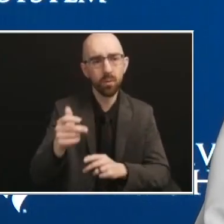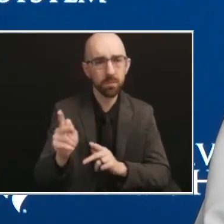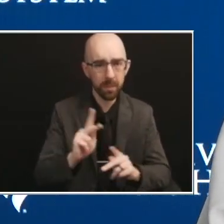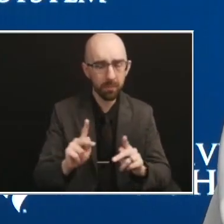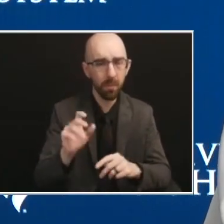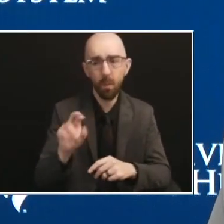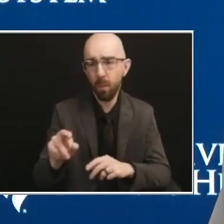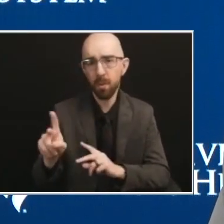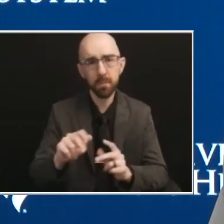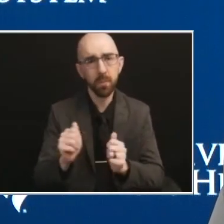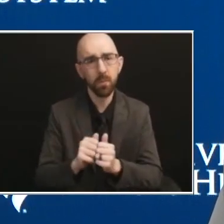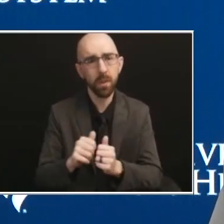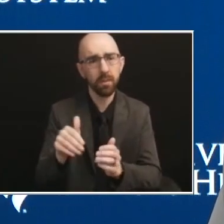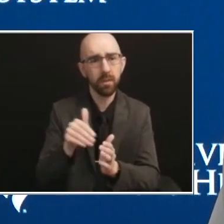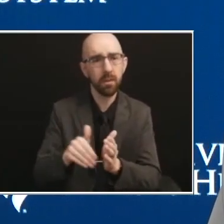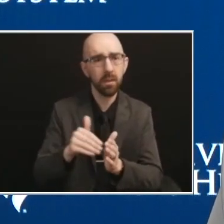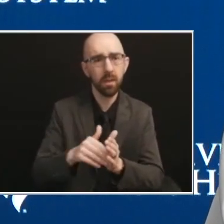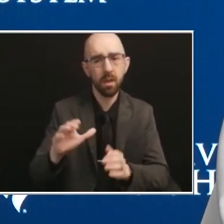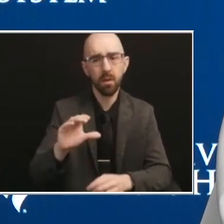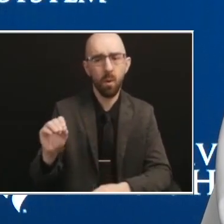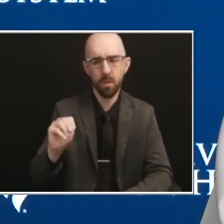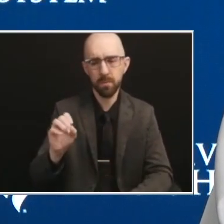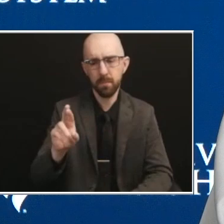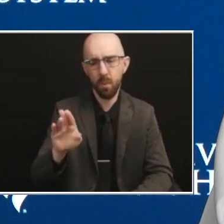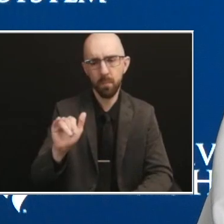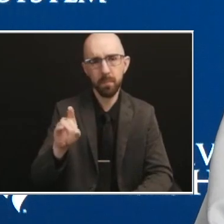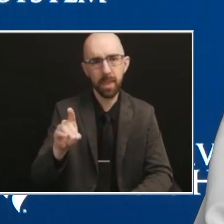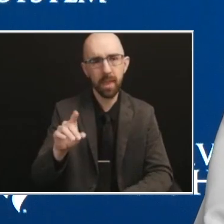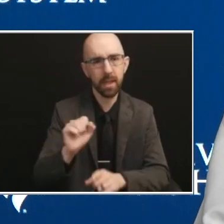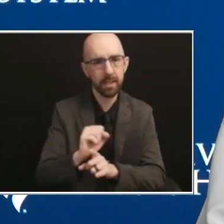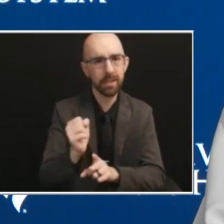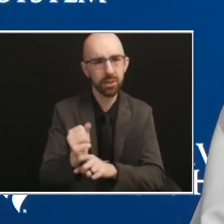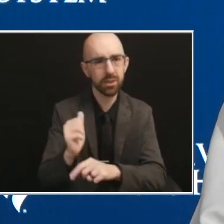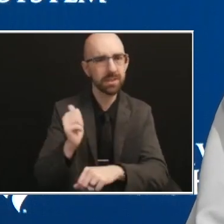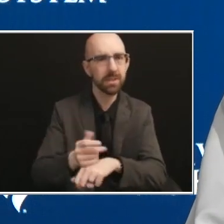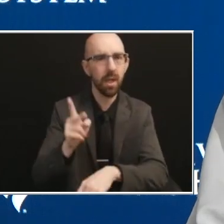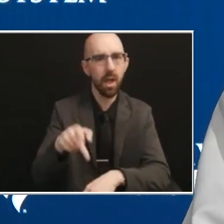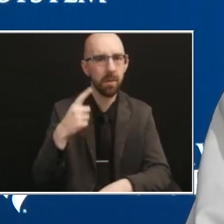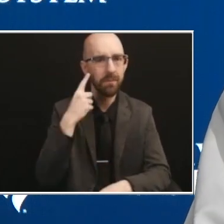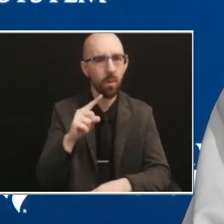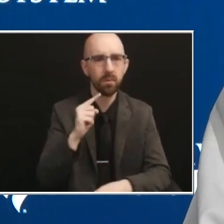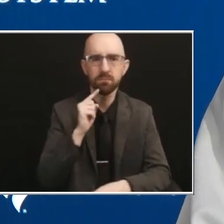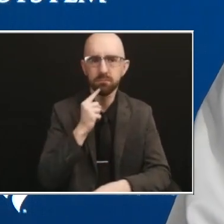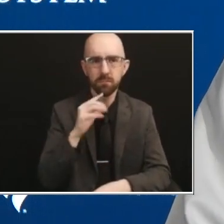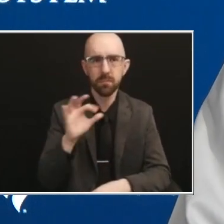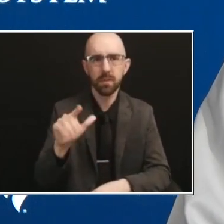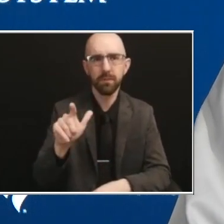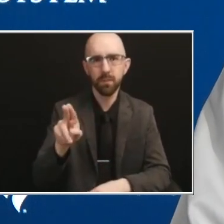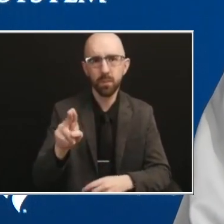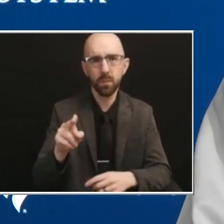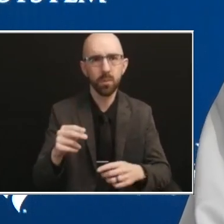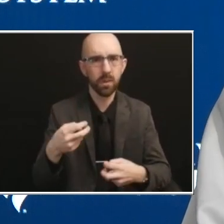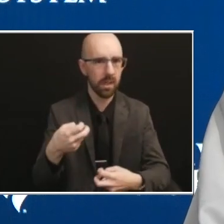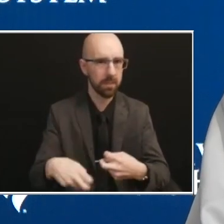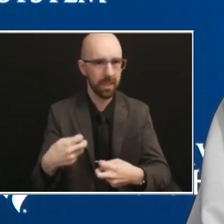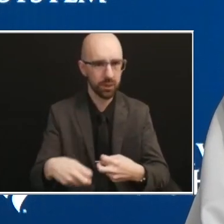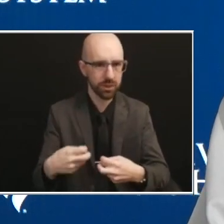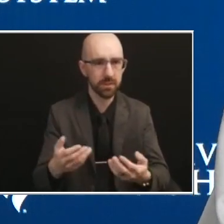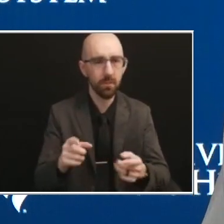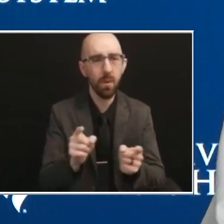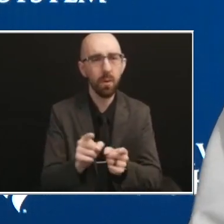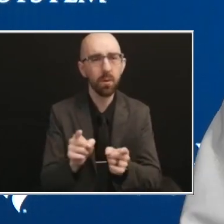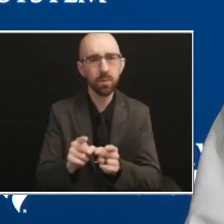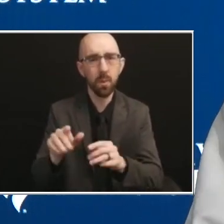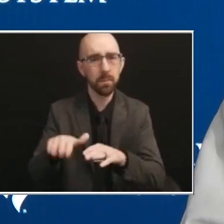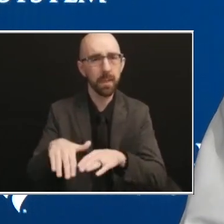chronic comorbid conditions that set them up for severe flu complications, but also in pediatrics as